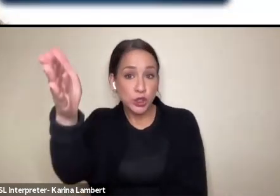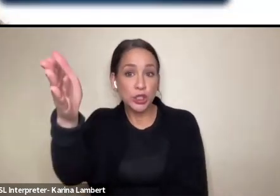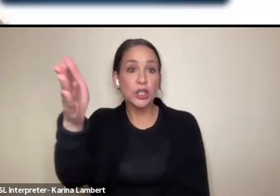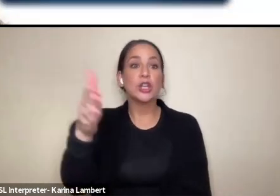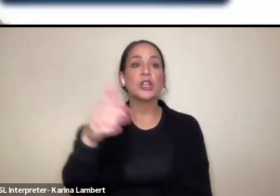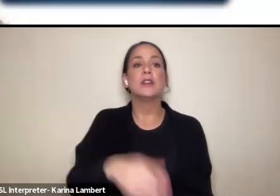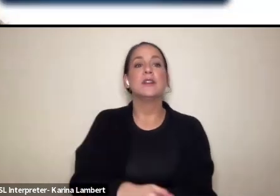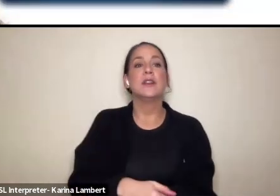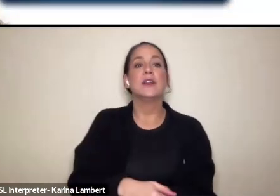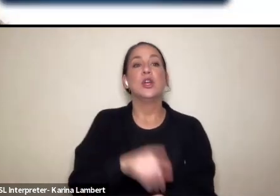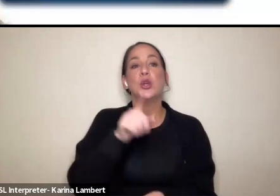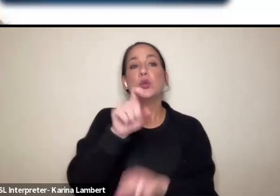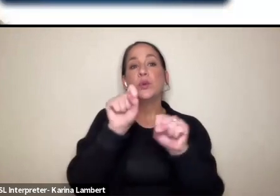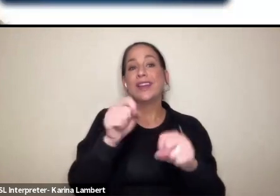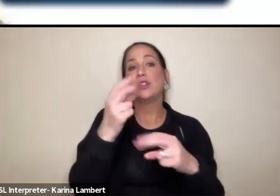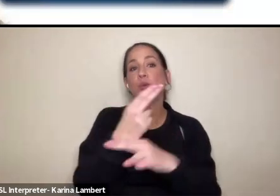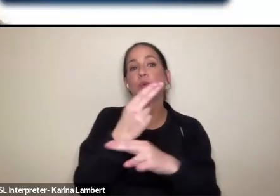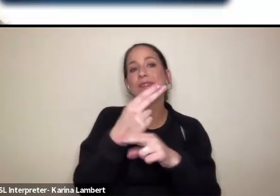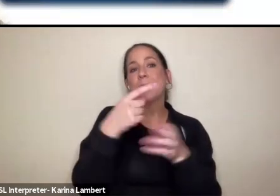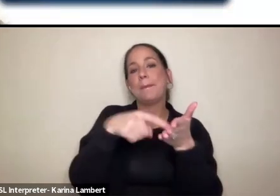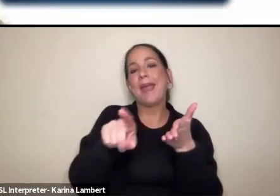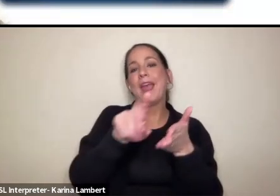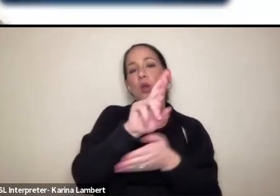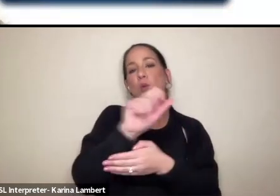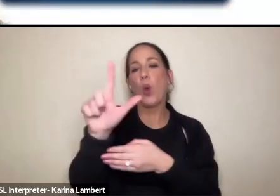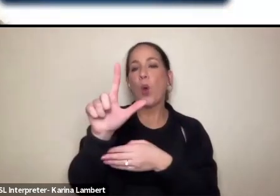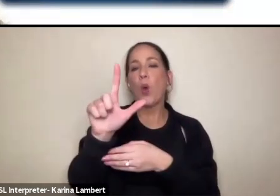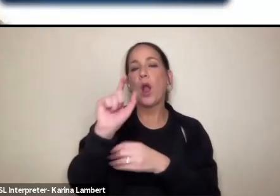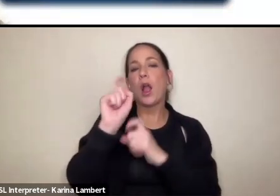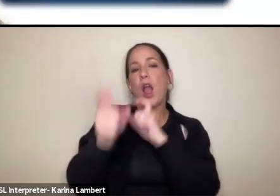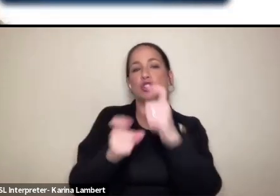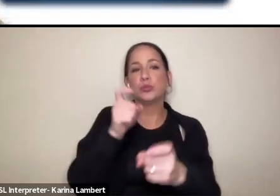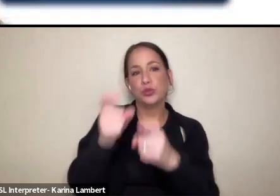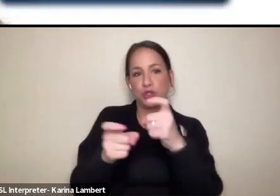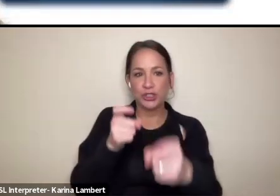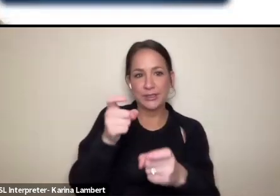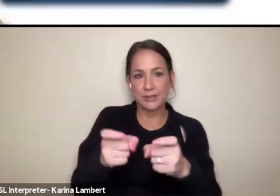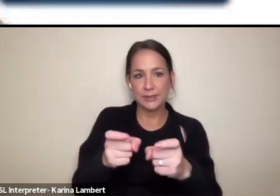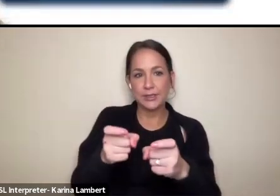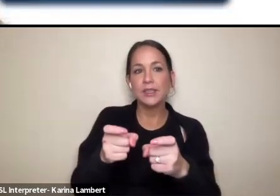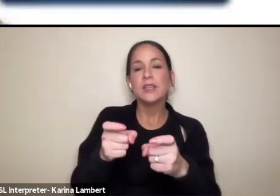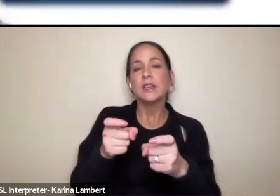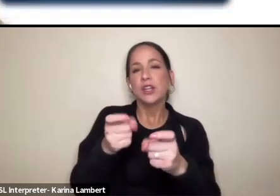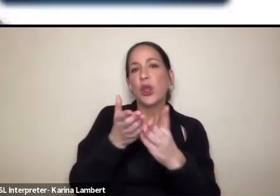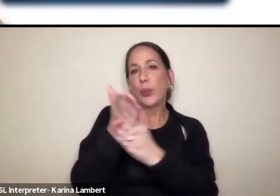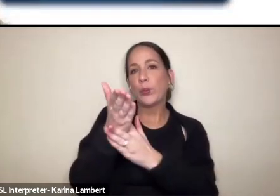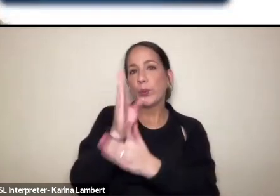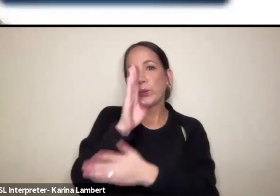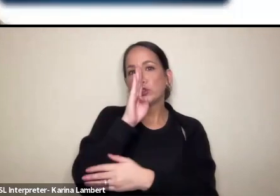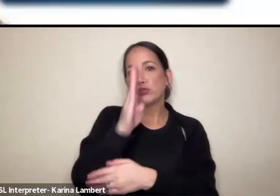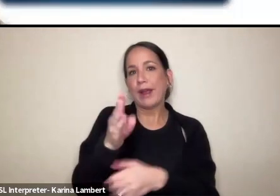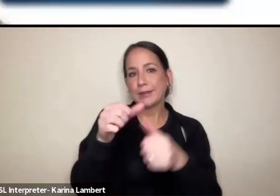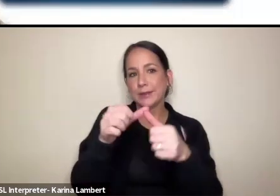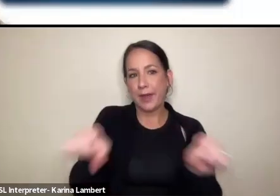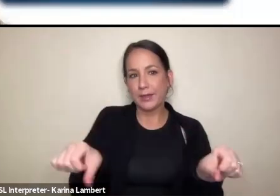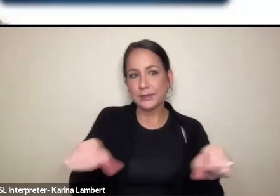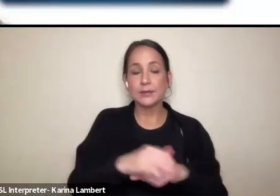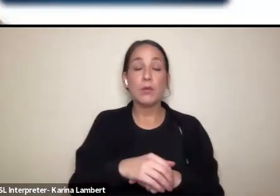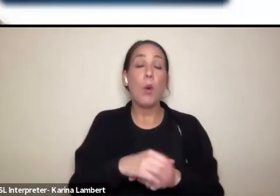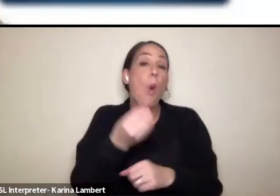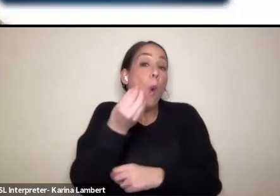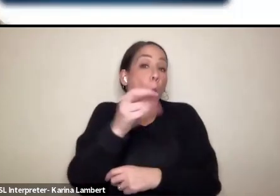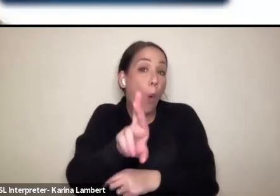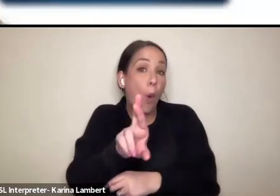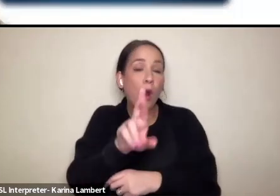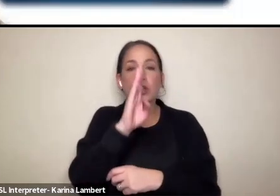a payroll contribution. The other thing is the direct deposit of SSA funds. So let's just say they're getting